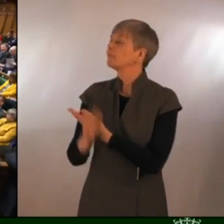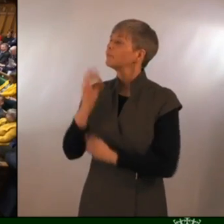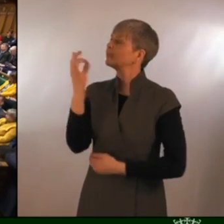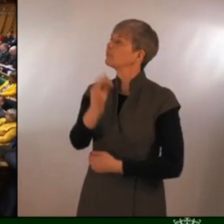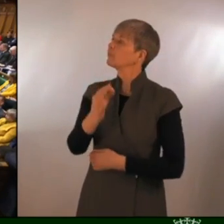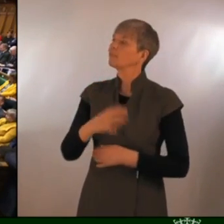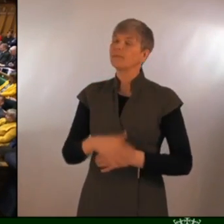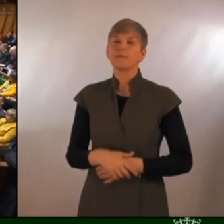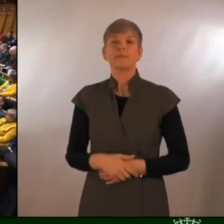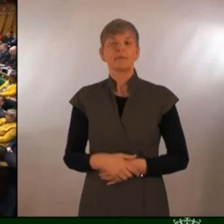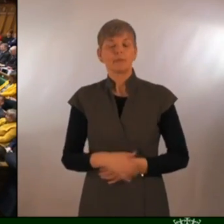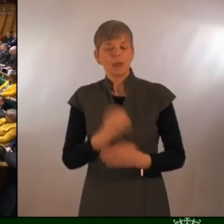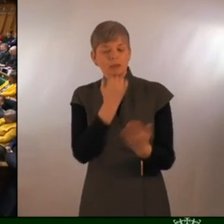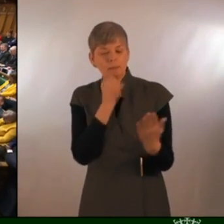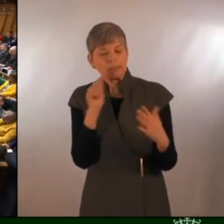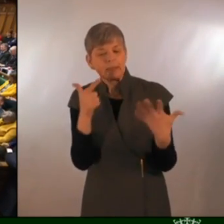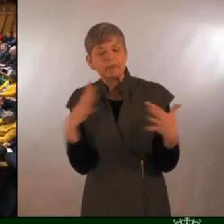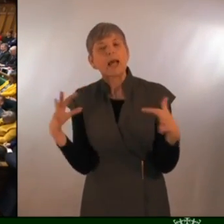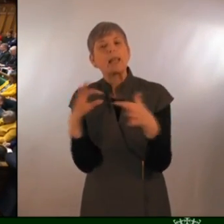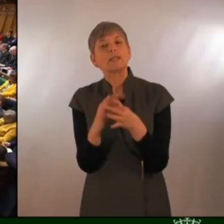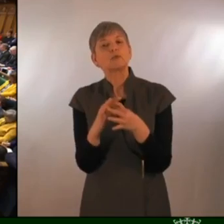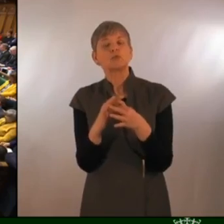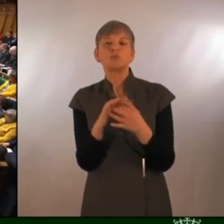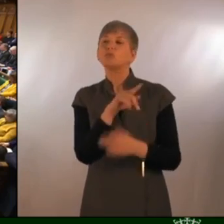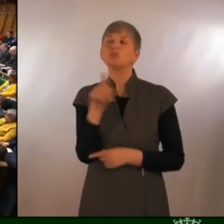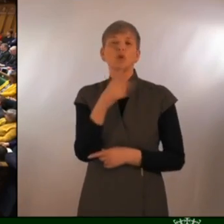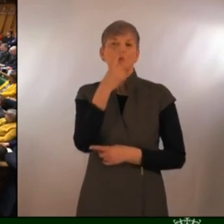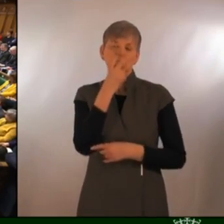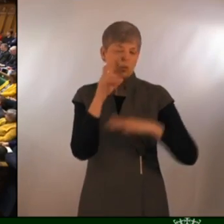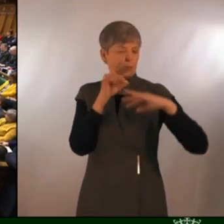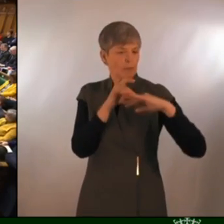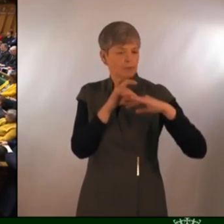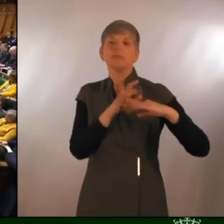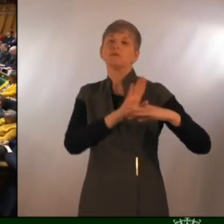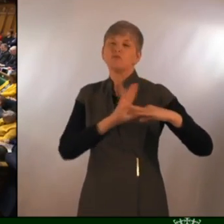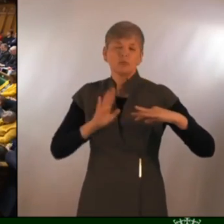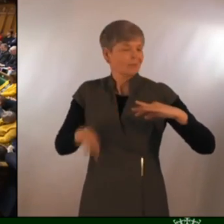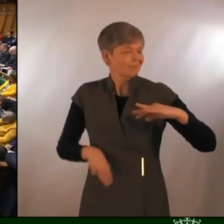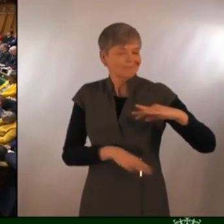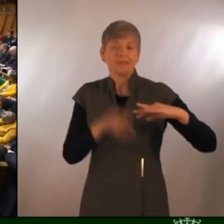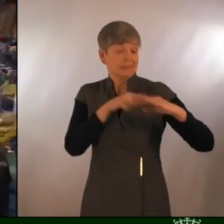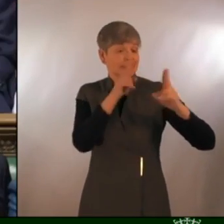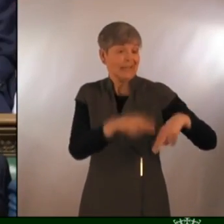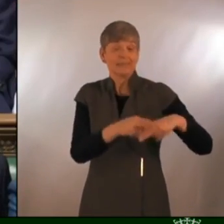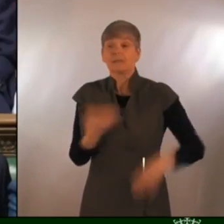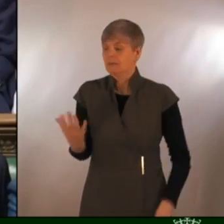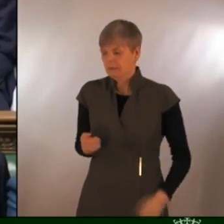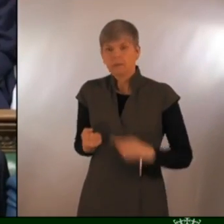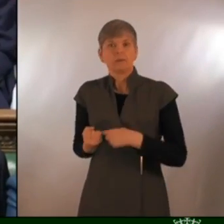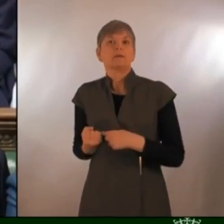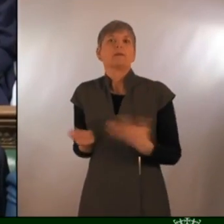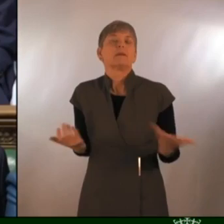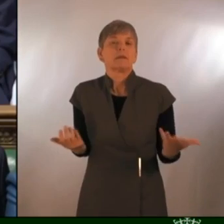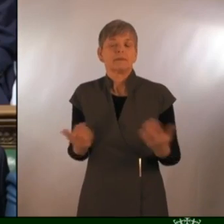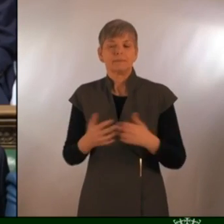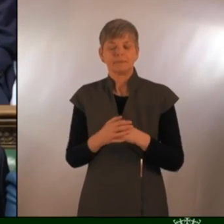Question 7, Mr Speaker, on war widows. Mr Speaker, my right honourable friend has made this point to me in person. I've heard